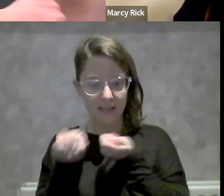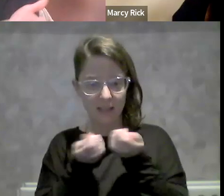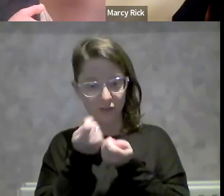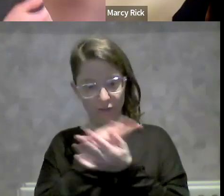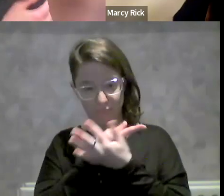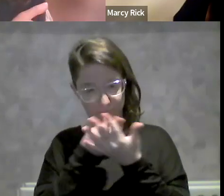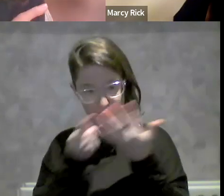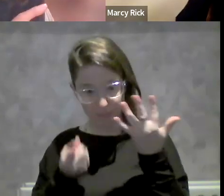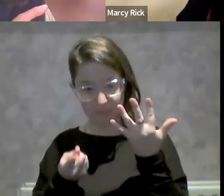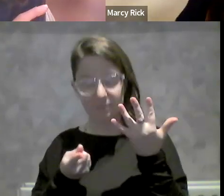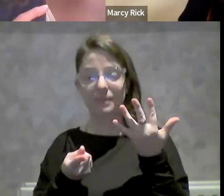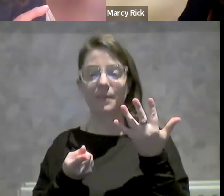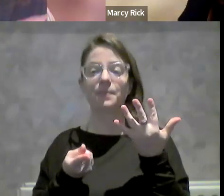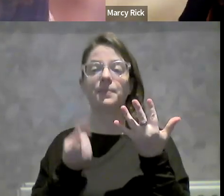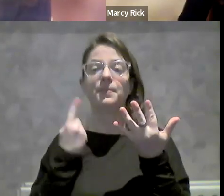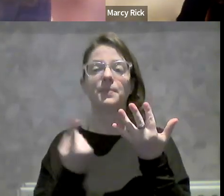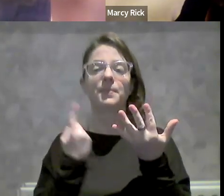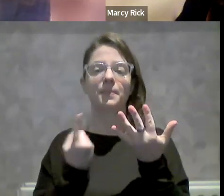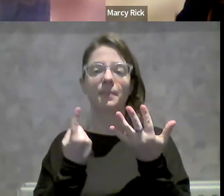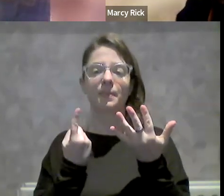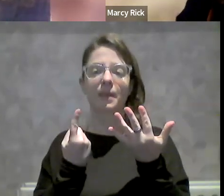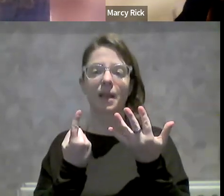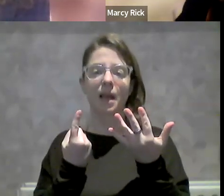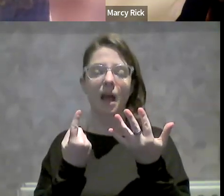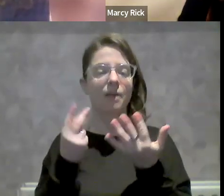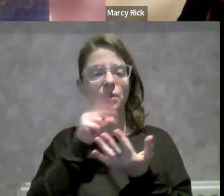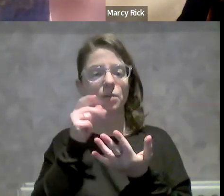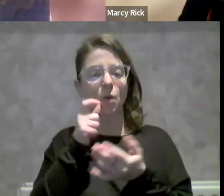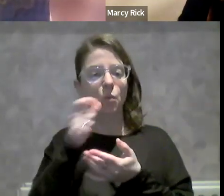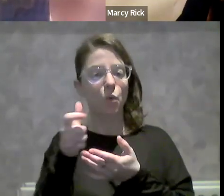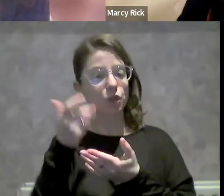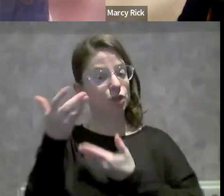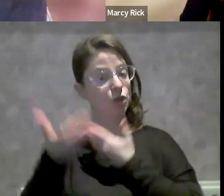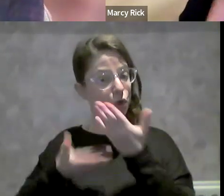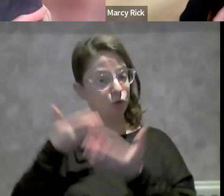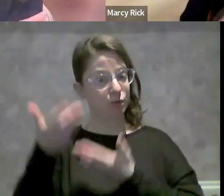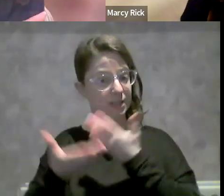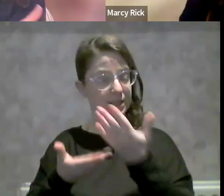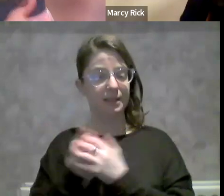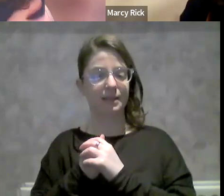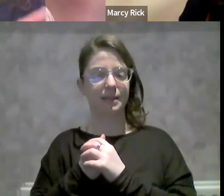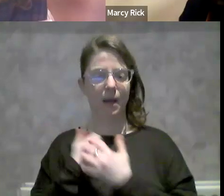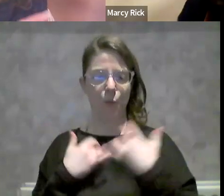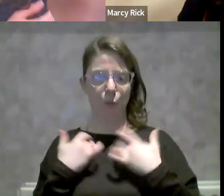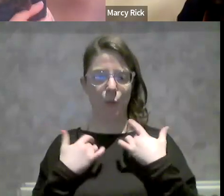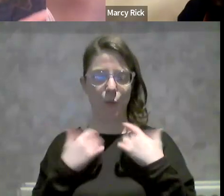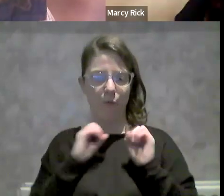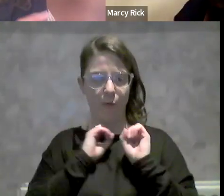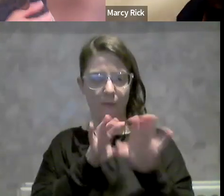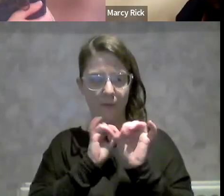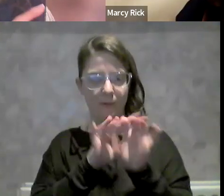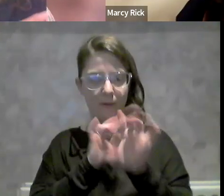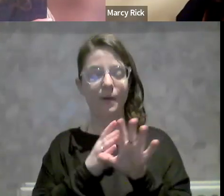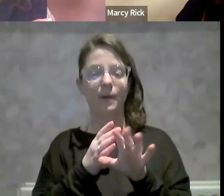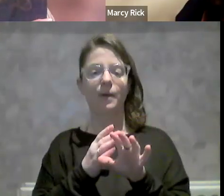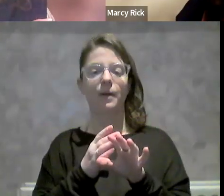more. B has a really fantastic spoken word story to share with us tonight, which I'm really excited for you all to hear. Please